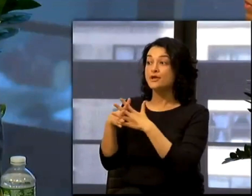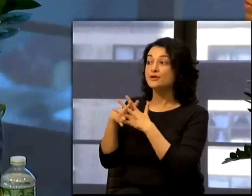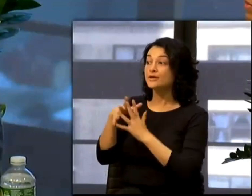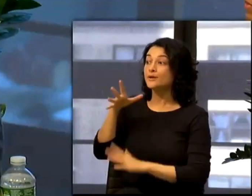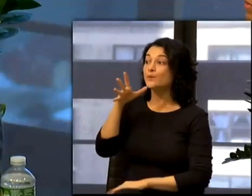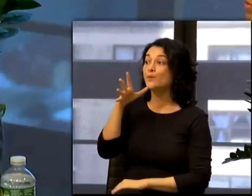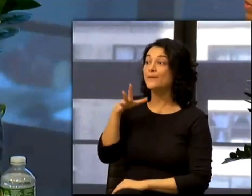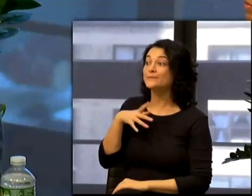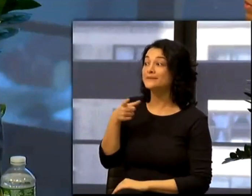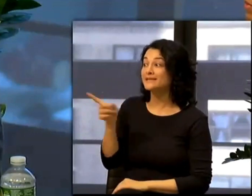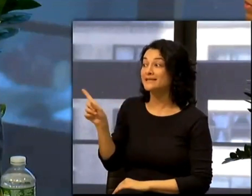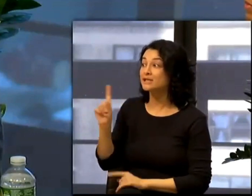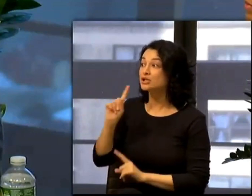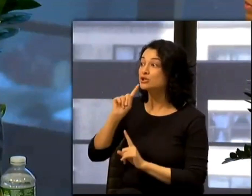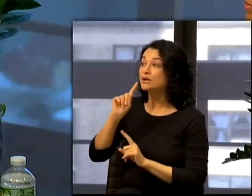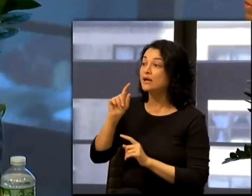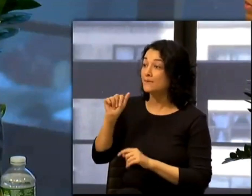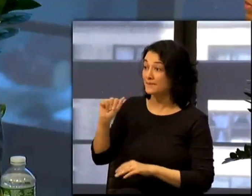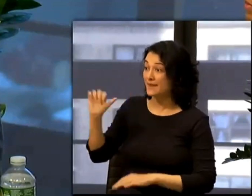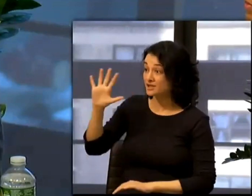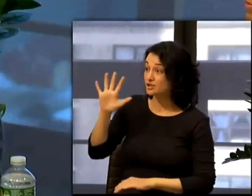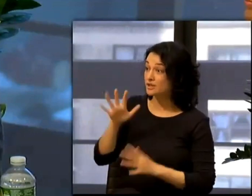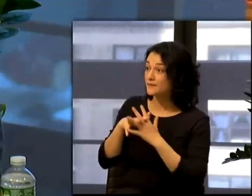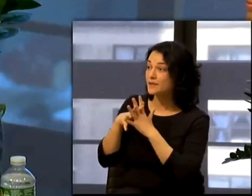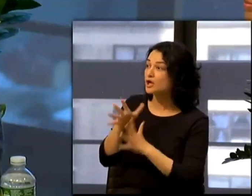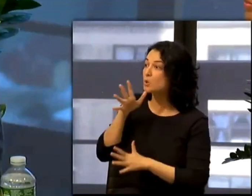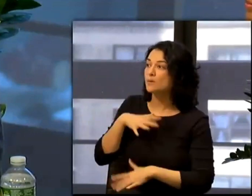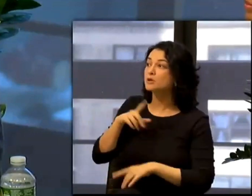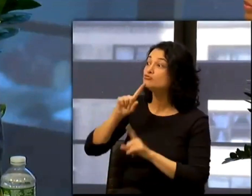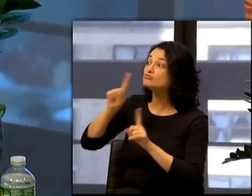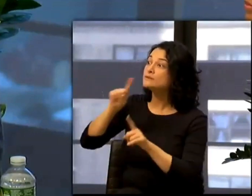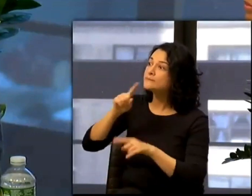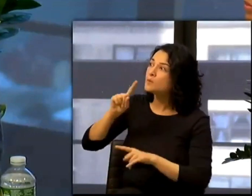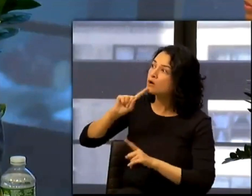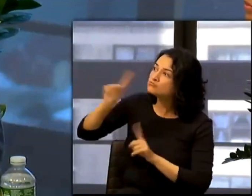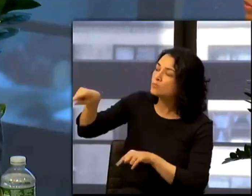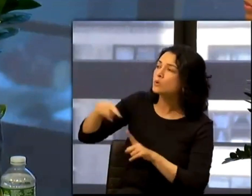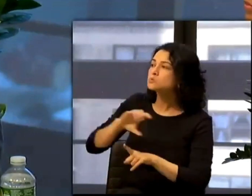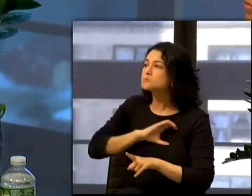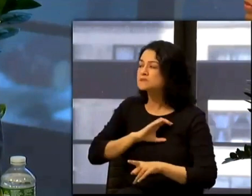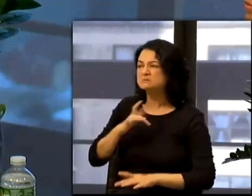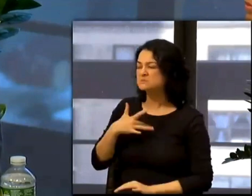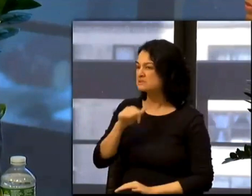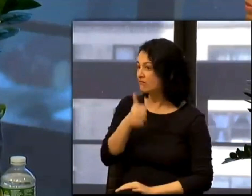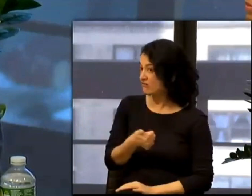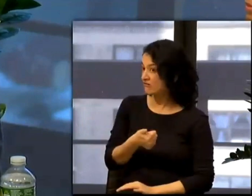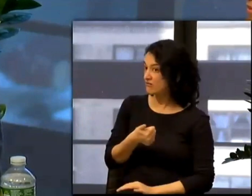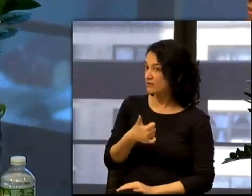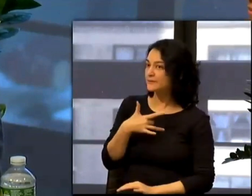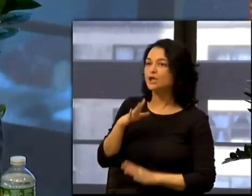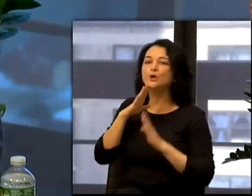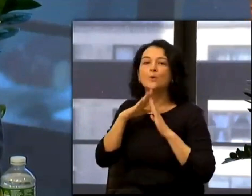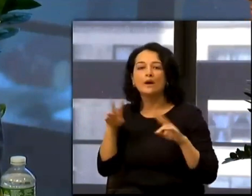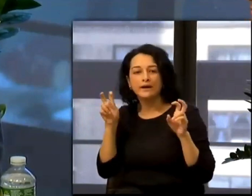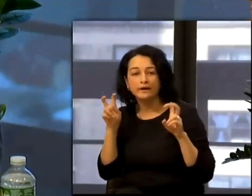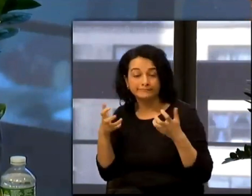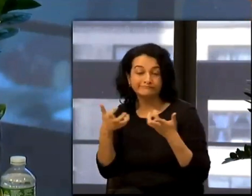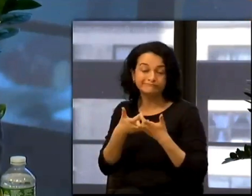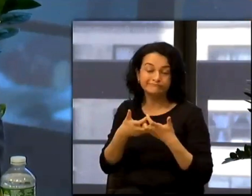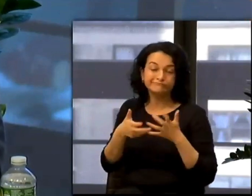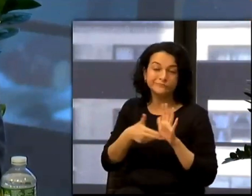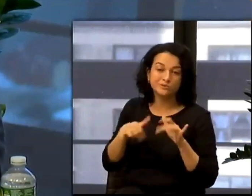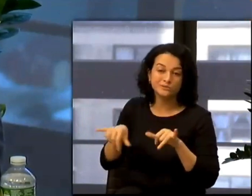because of the repercussions of feeling as though they'll be targeted